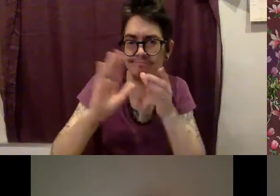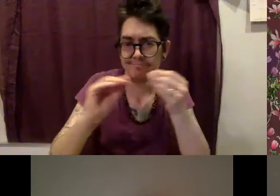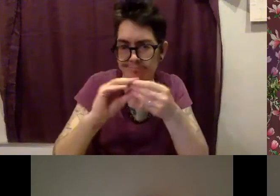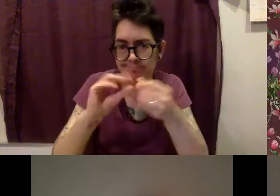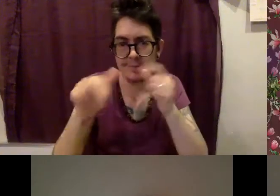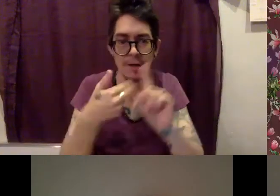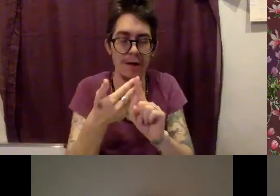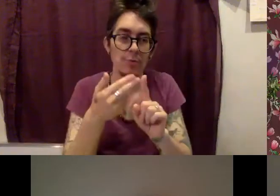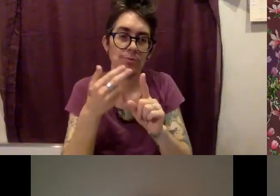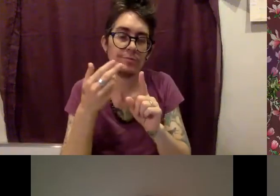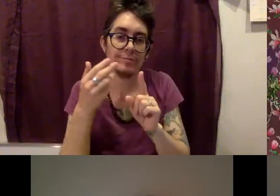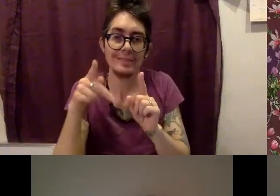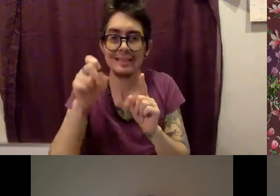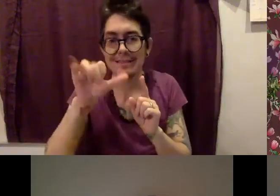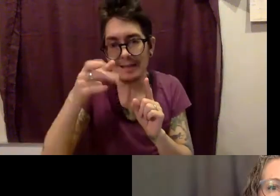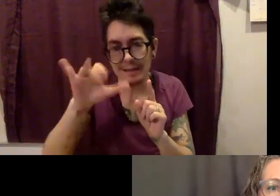onto Henry's comments,